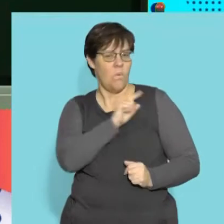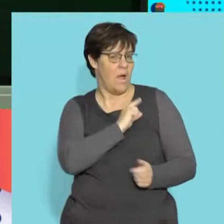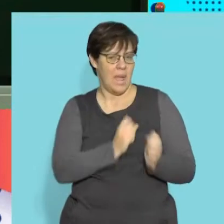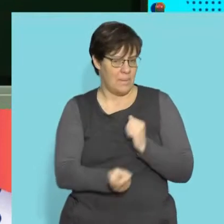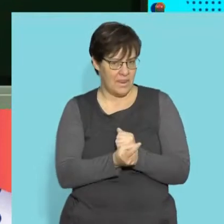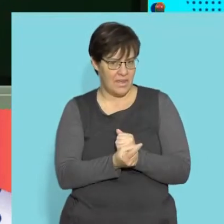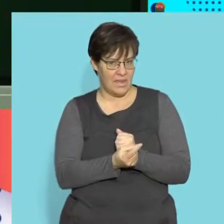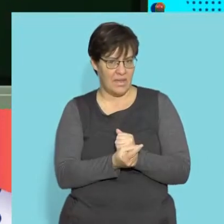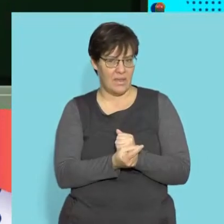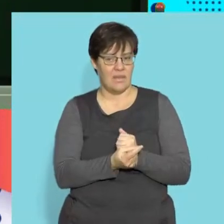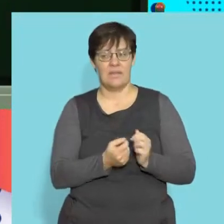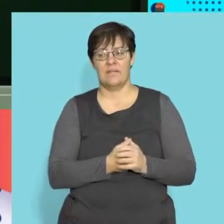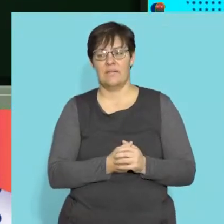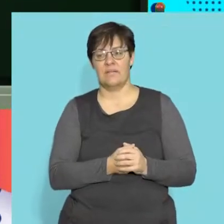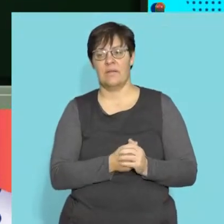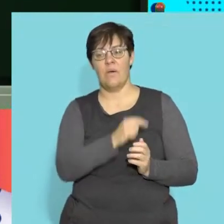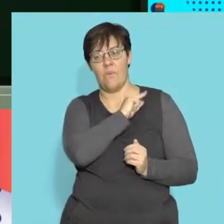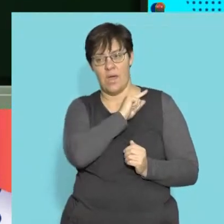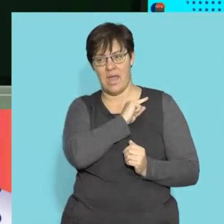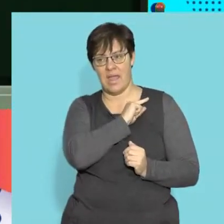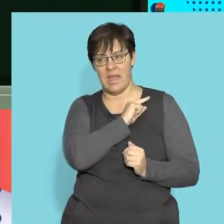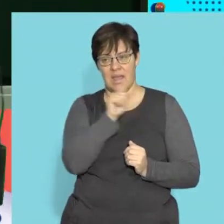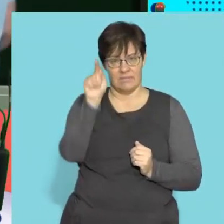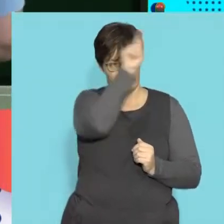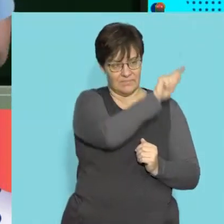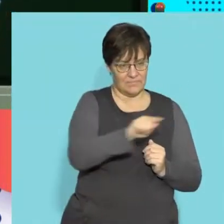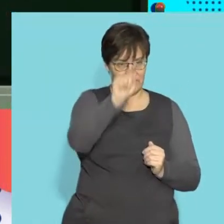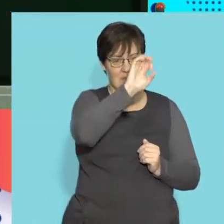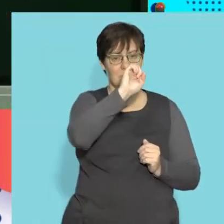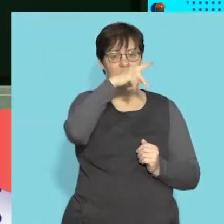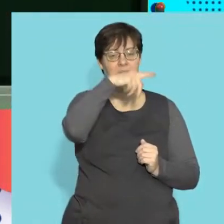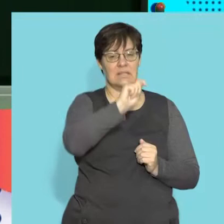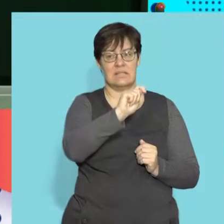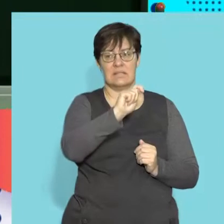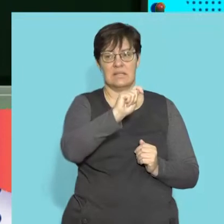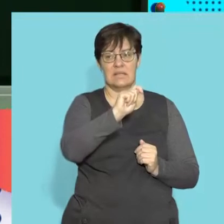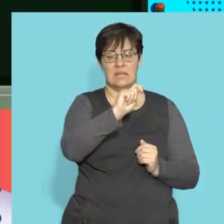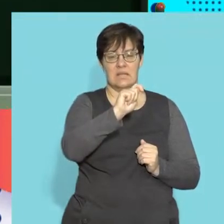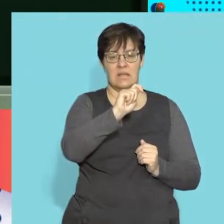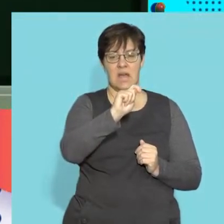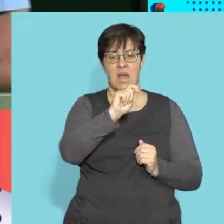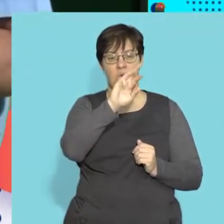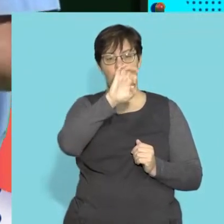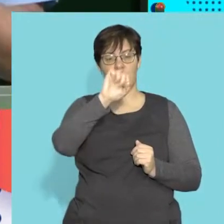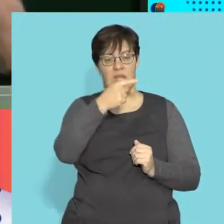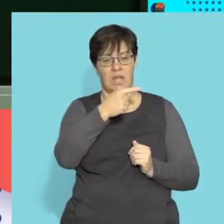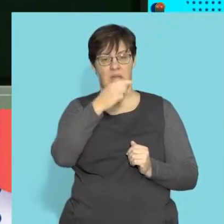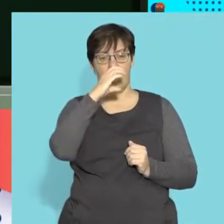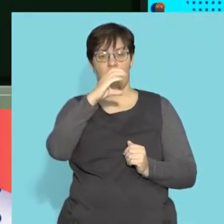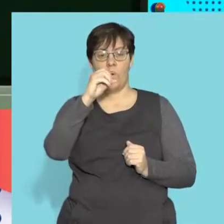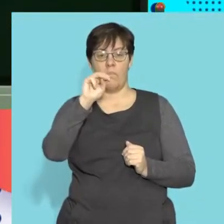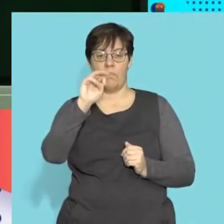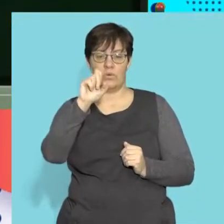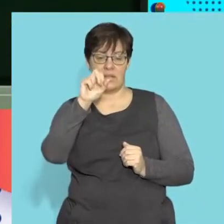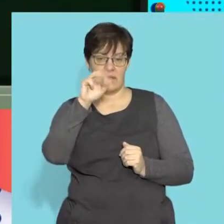what's responsible for that? Well, the reason that happens is because of this device, the split ring commutator. And